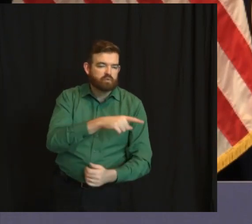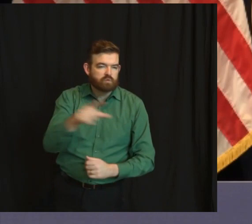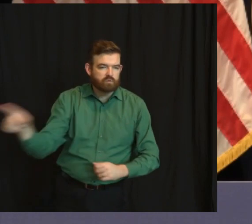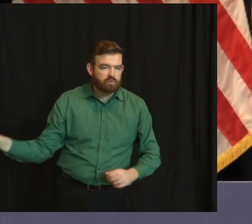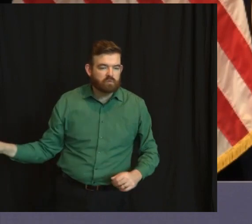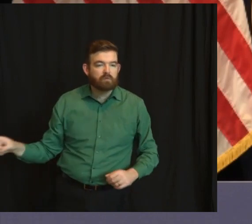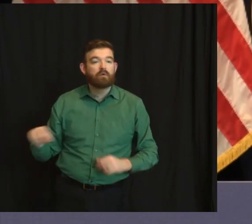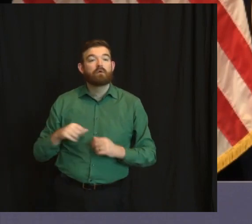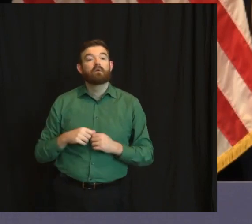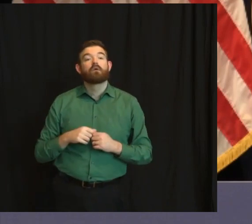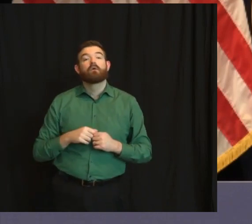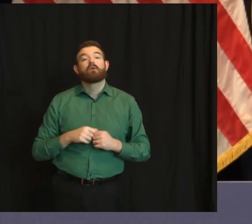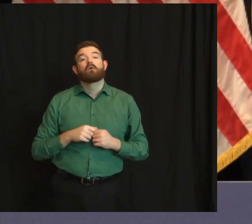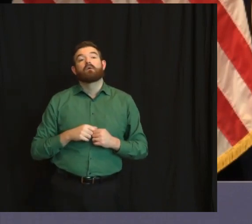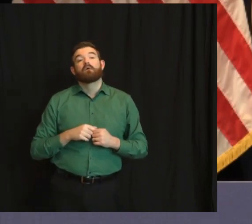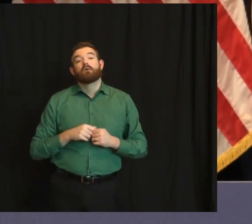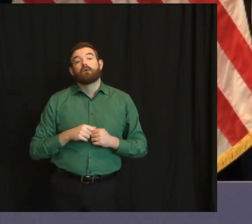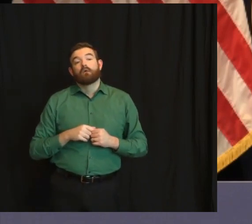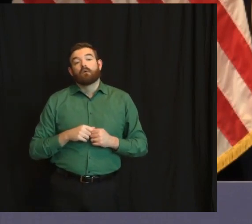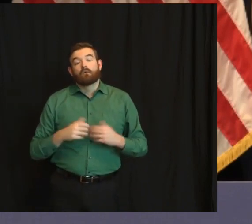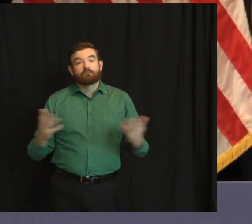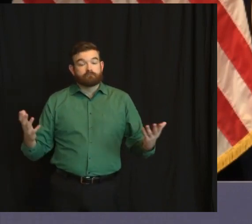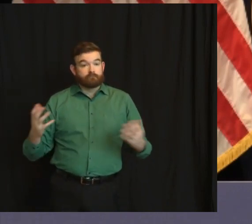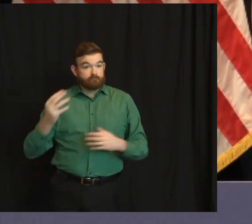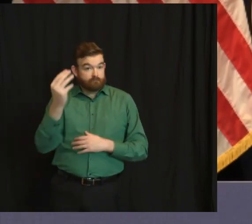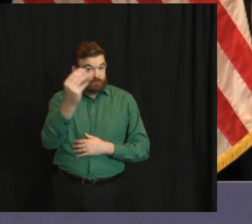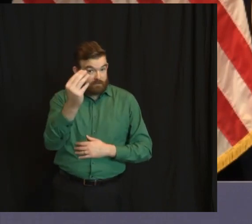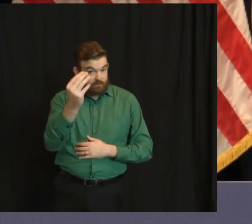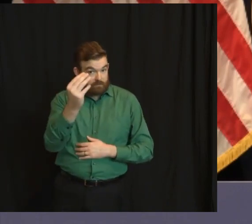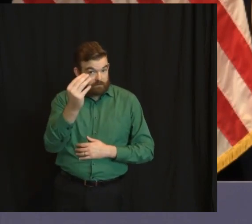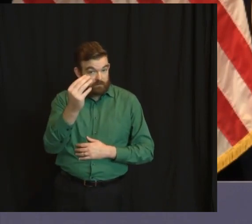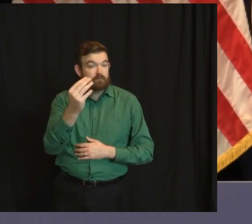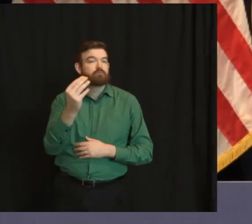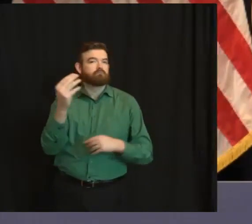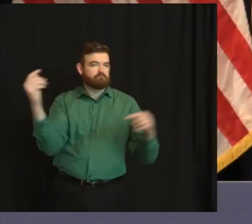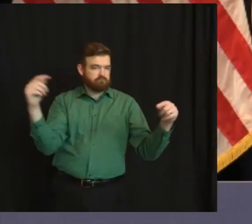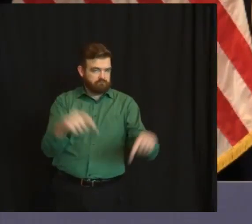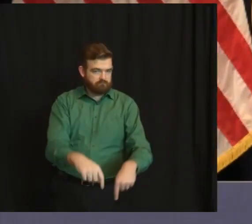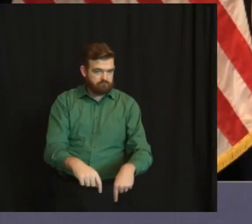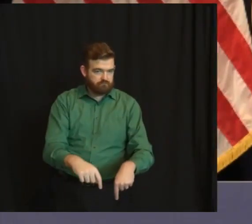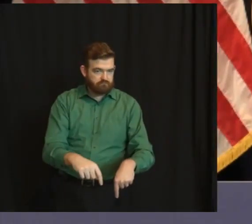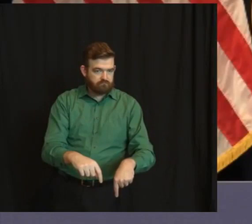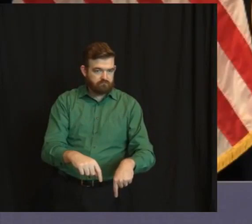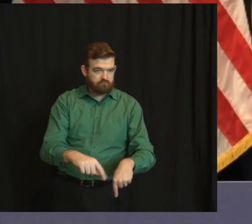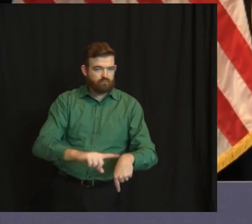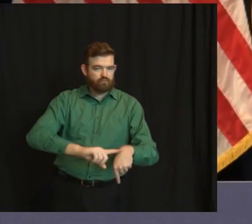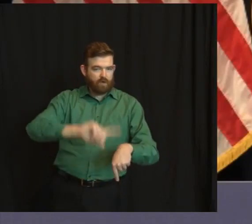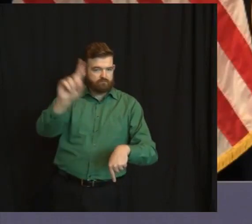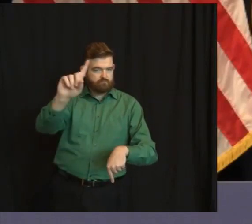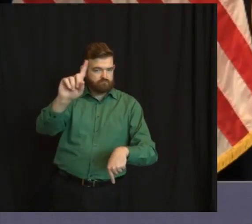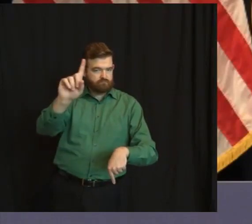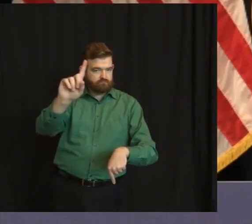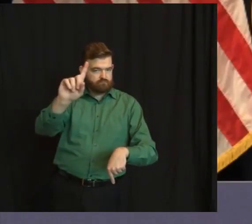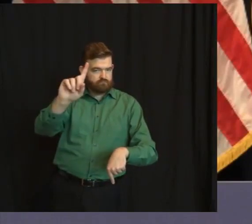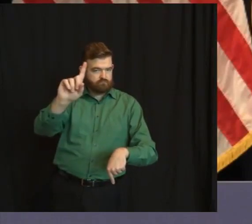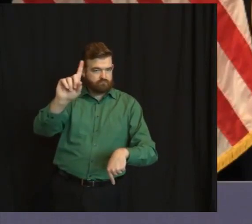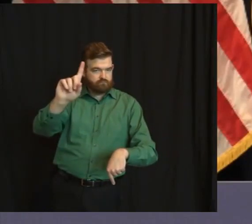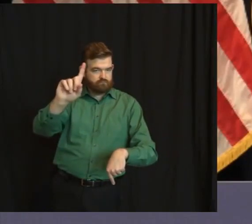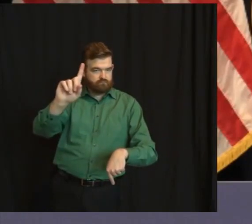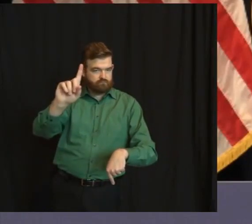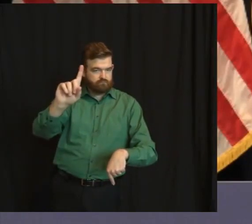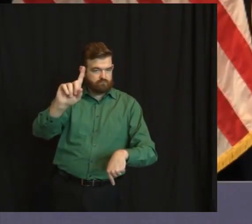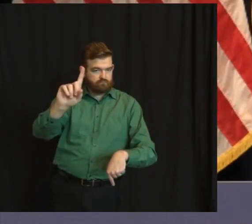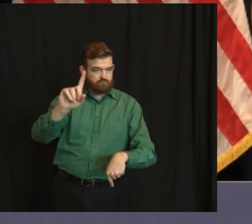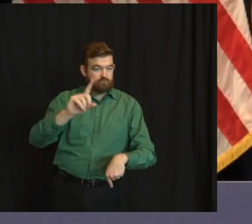it looks like we'll be together here at 1 p.m. on Sunday. We don't yet have a White House VTC, having had one yesterday.